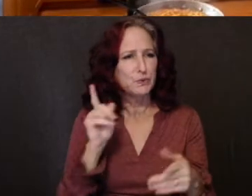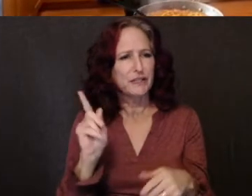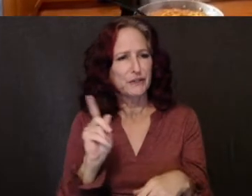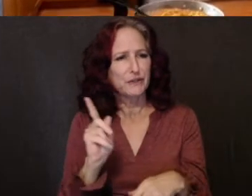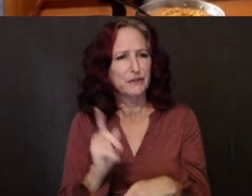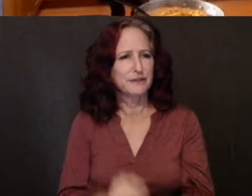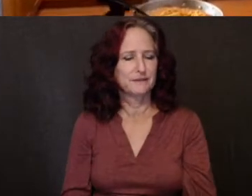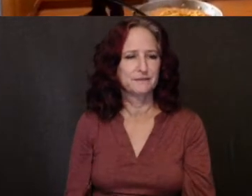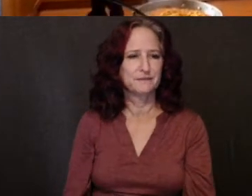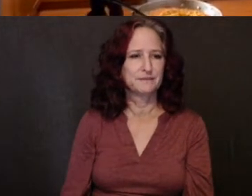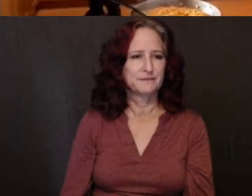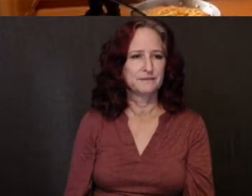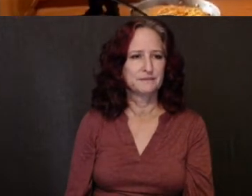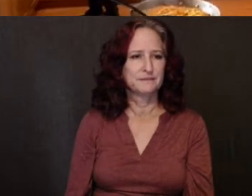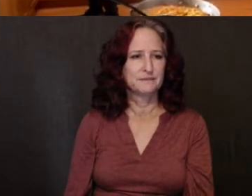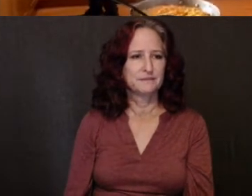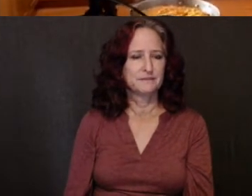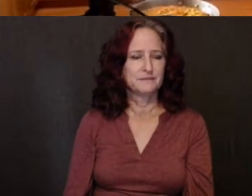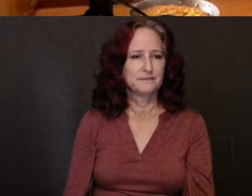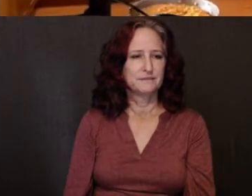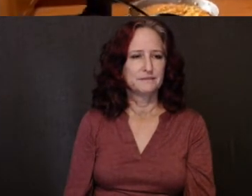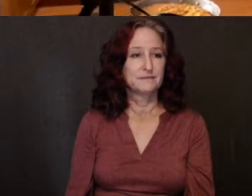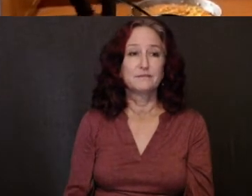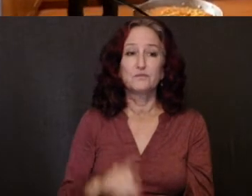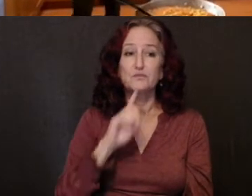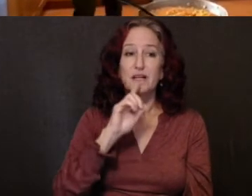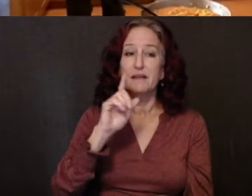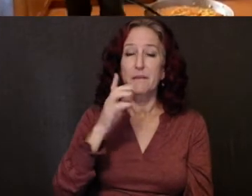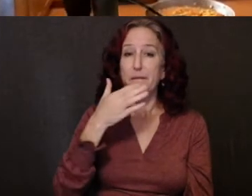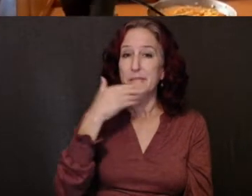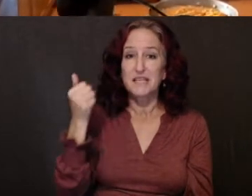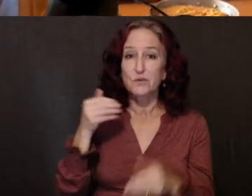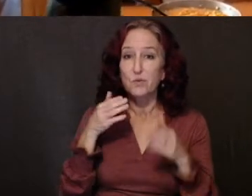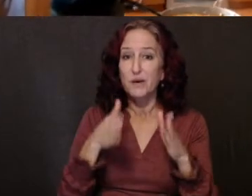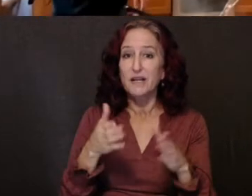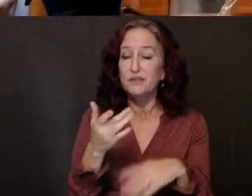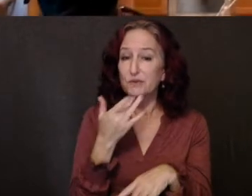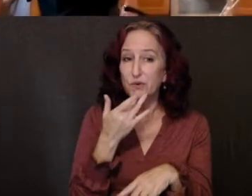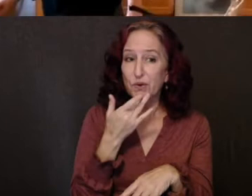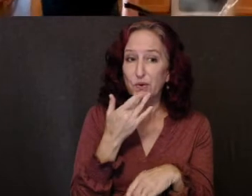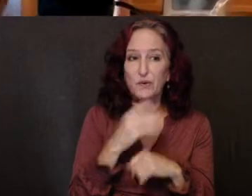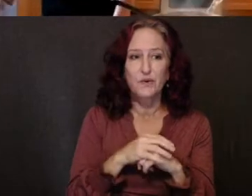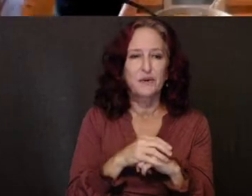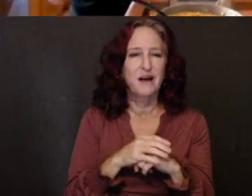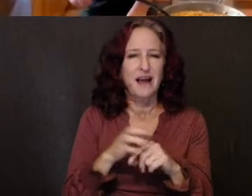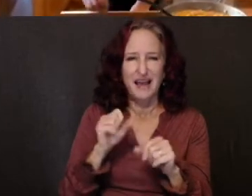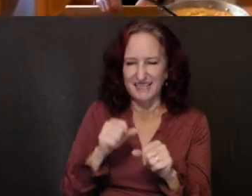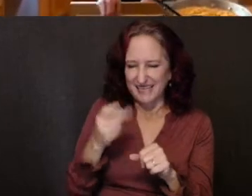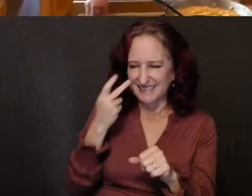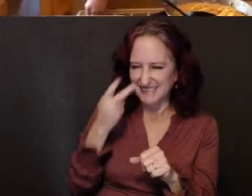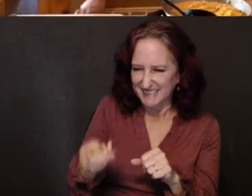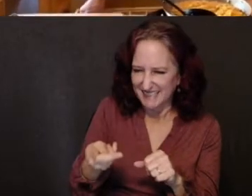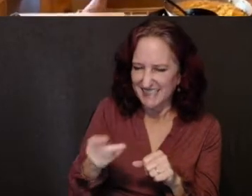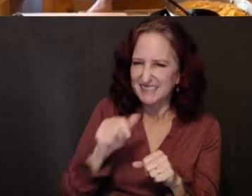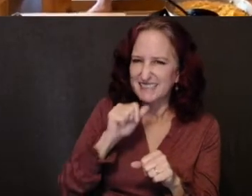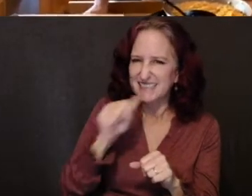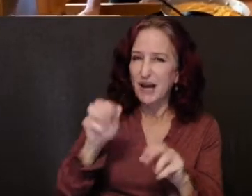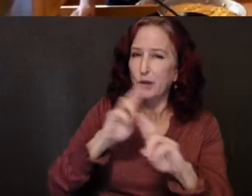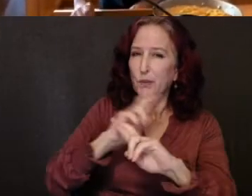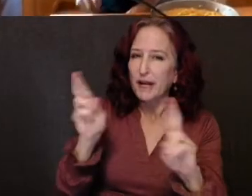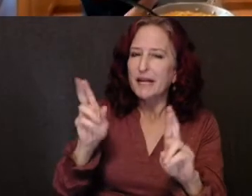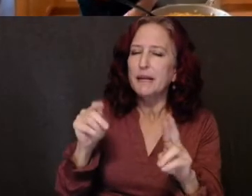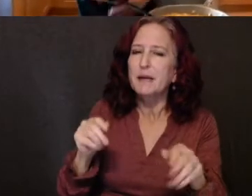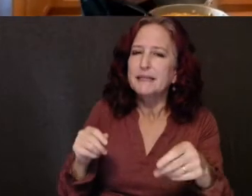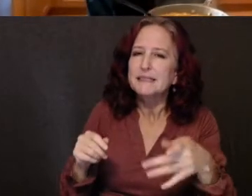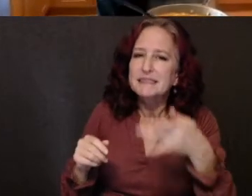I'm in a foreign kitchen here. Where's the spoons? Spoons? Little spoon? Right here. Okay.